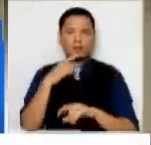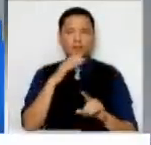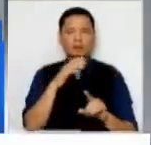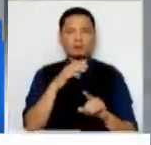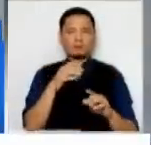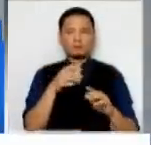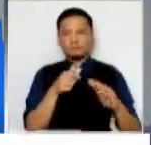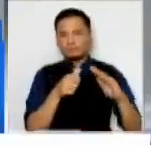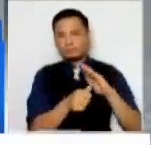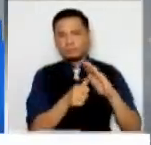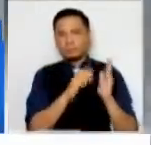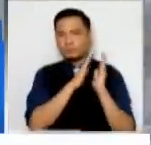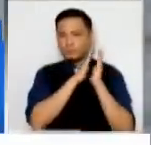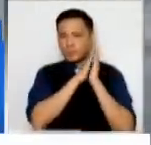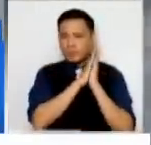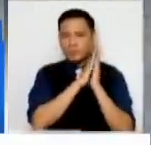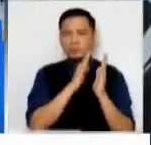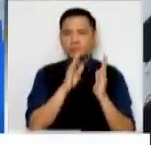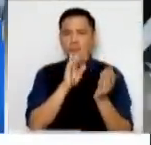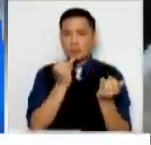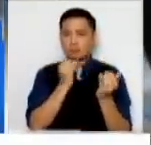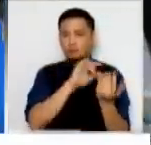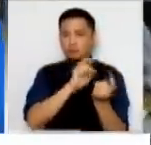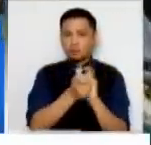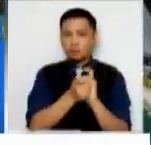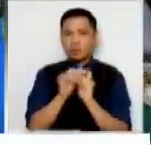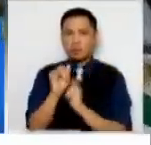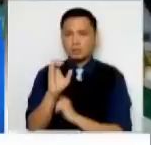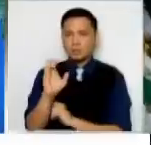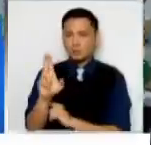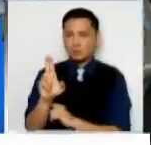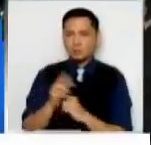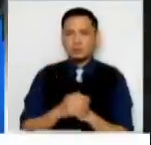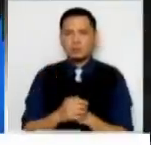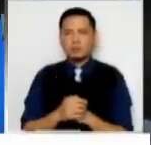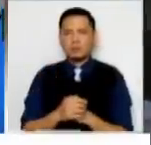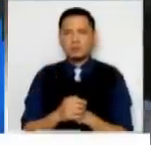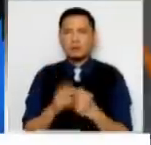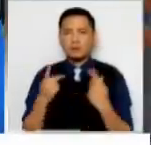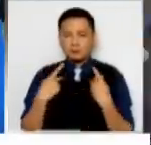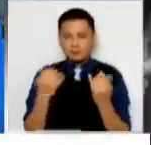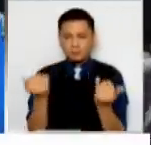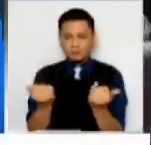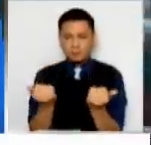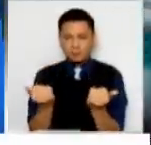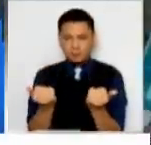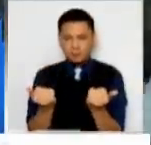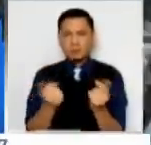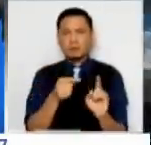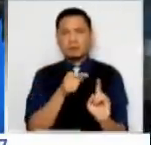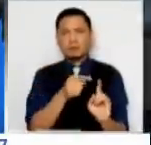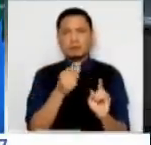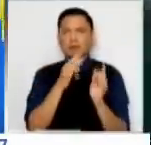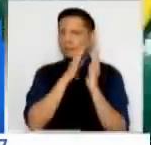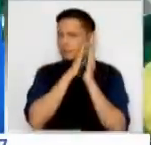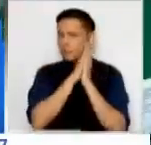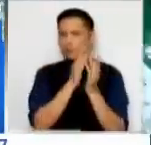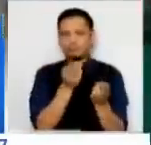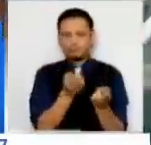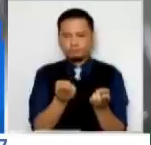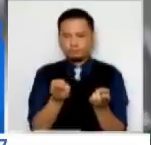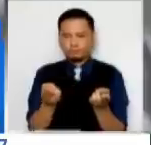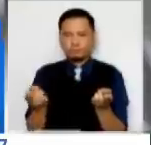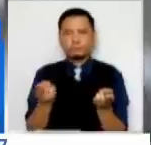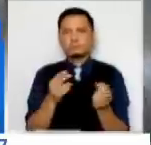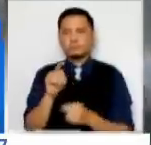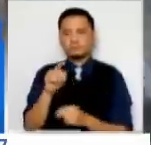to ICU beds. Kaya mas marami lang po tayong available na ICU beds sa Tala Hospital. Ito po sa QI is working already.